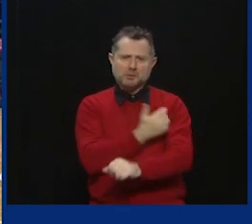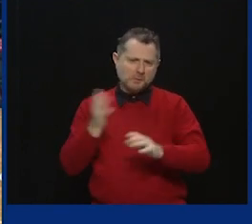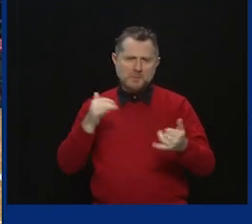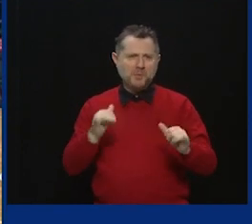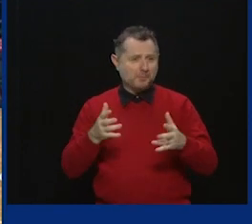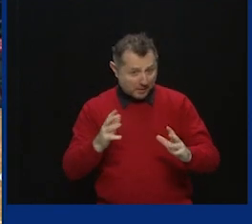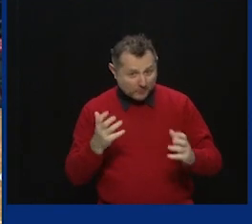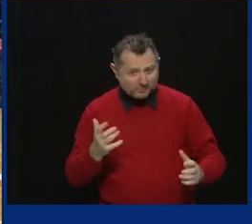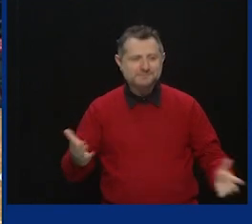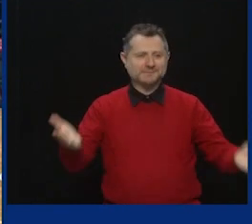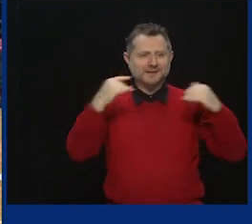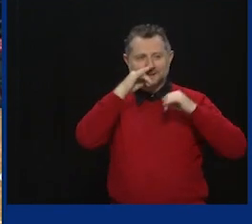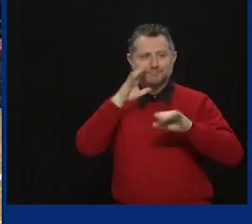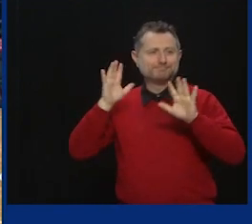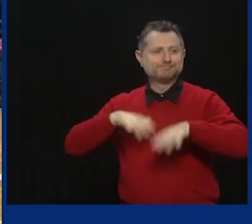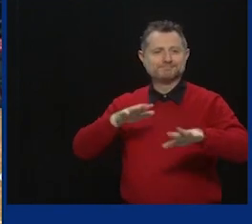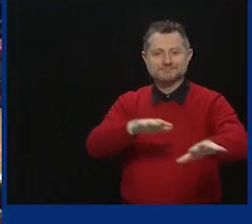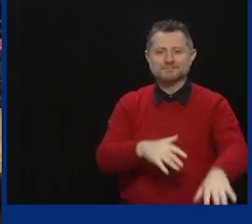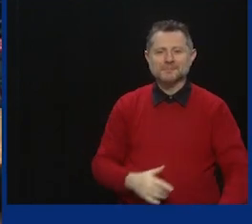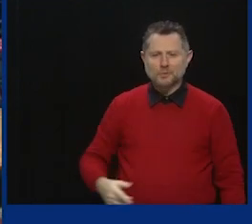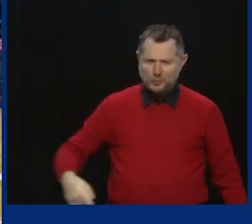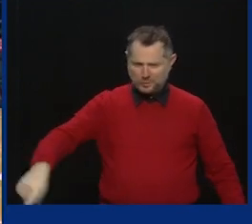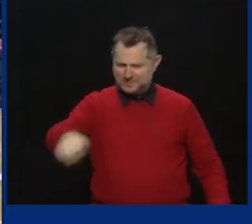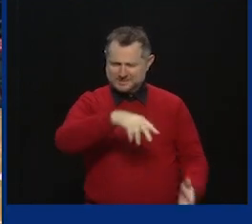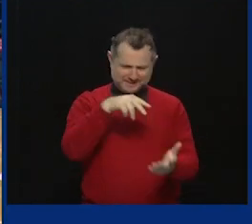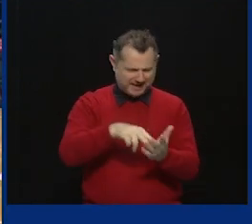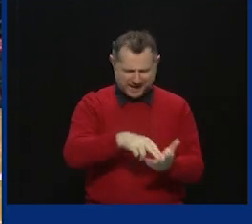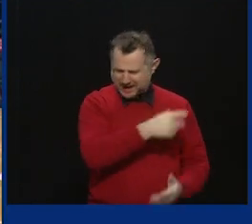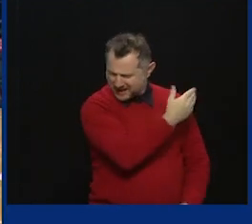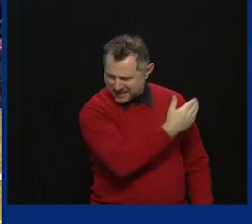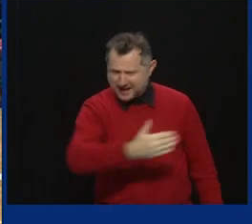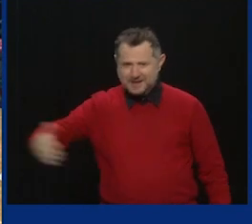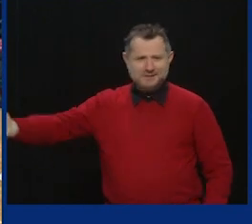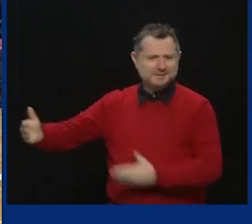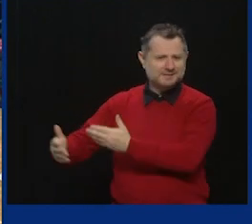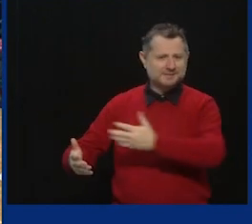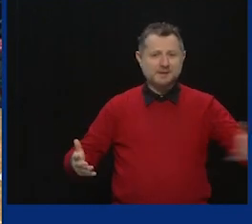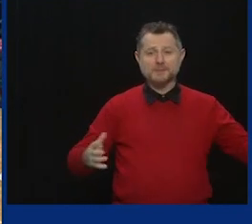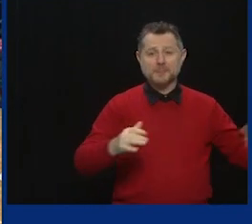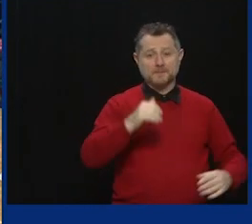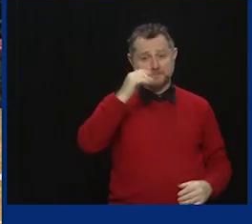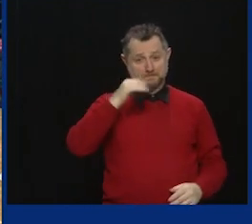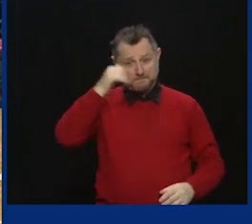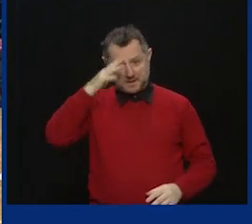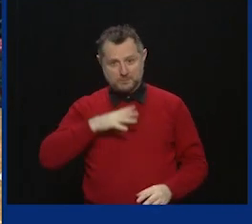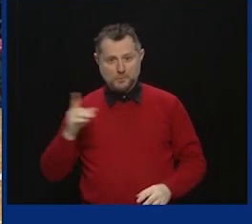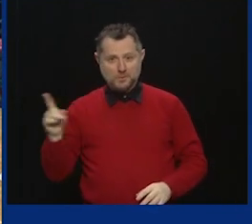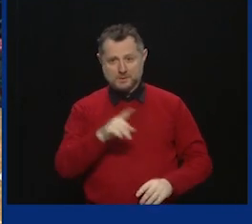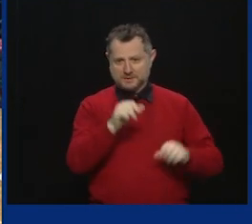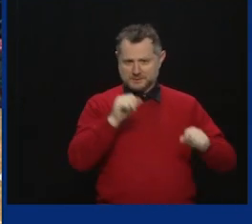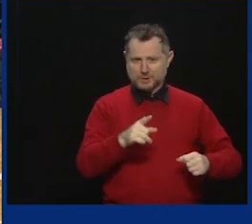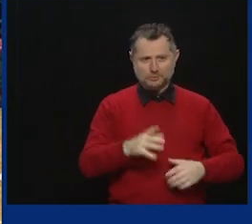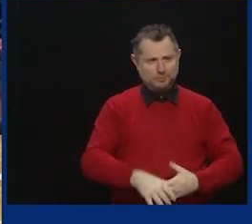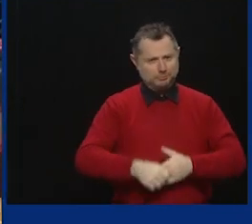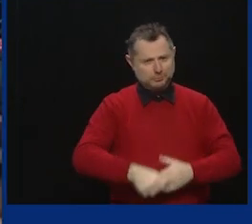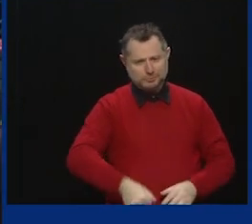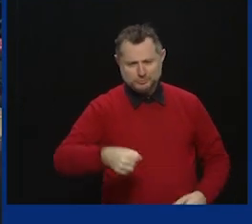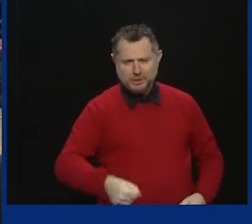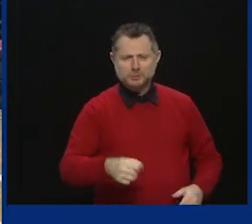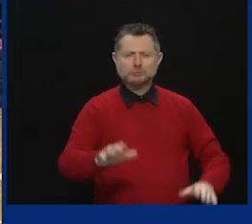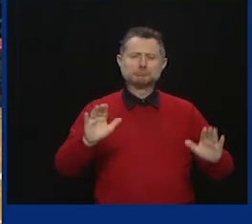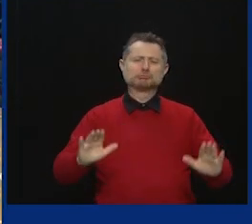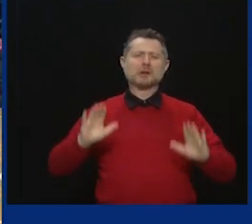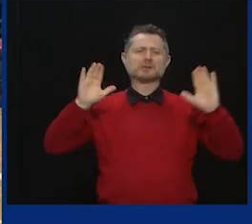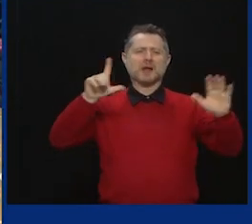All right, I want you to stand here because you're going to meet somebody. I want to shake his hand when he comes up to the stage, and that is our great Lieutenant Governor, Brian